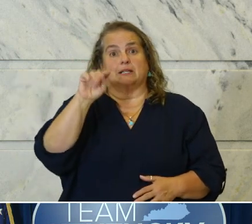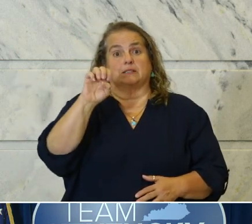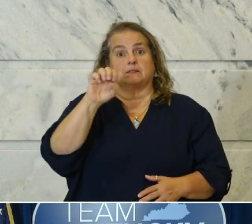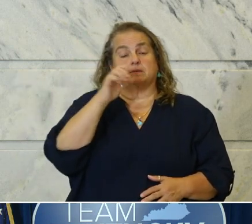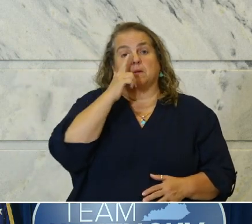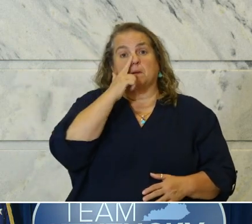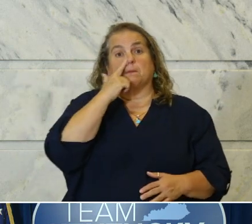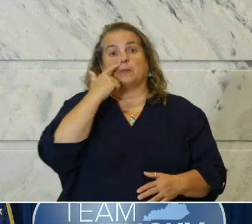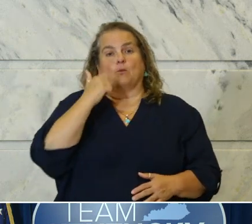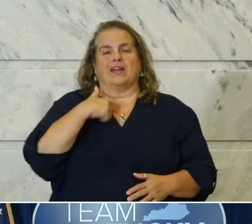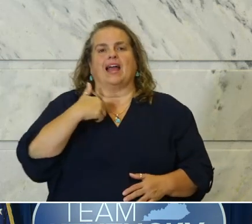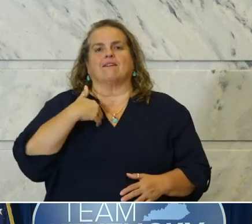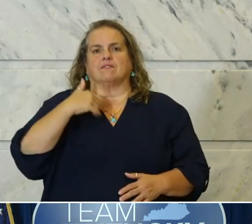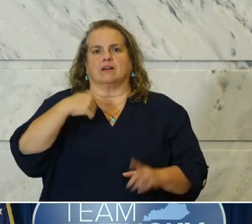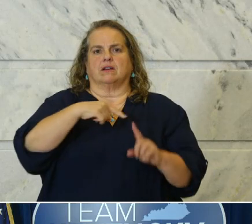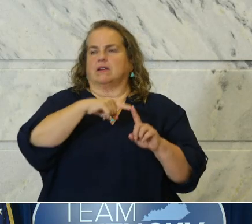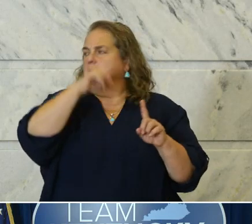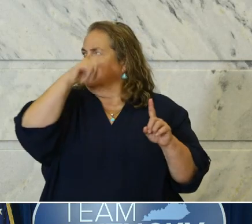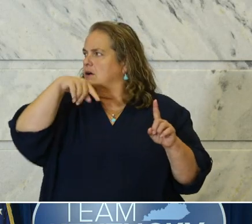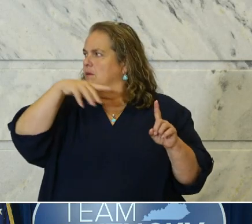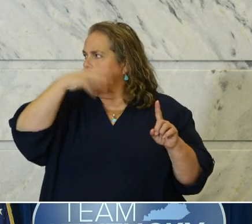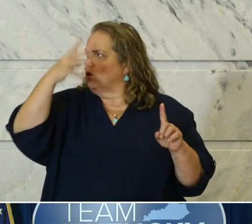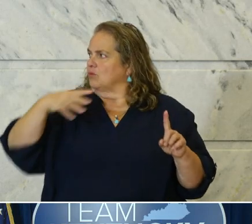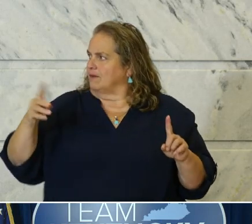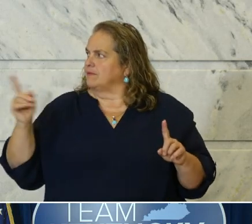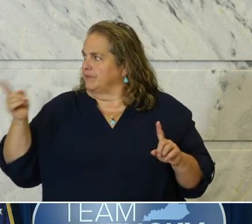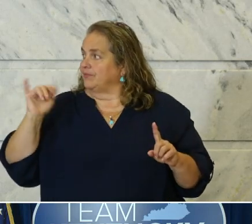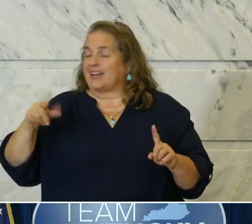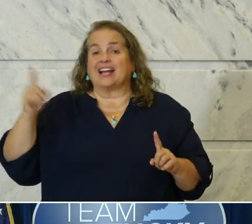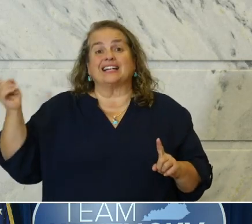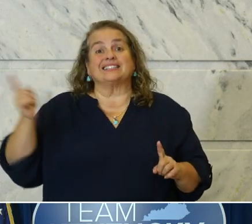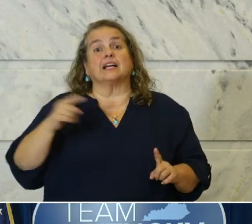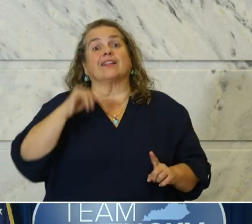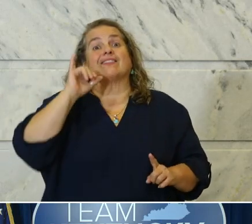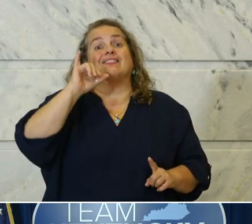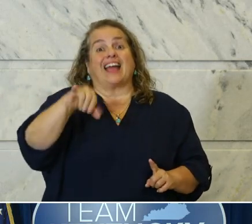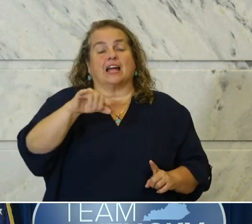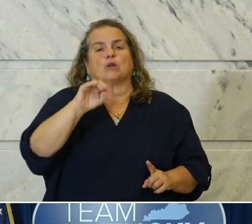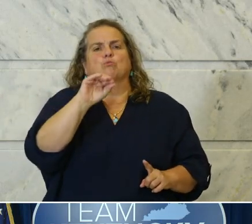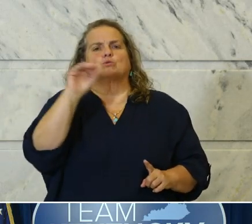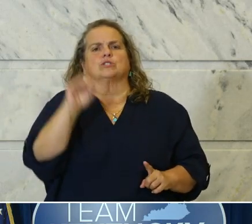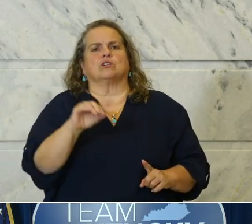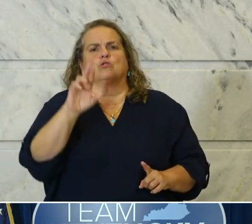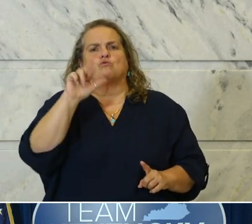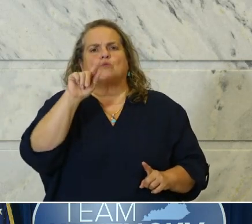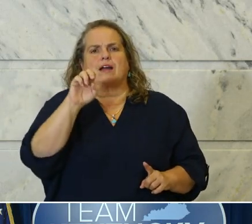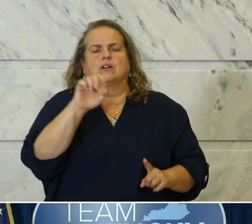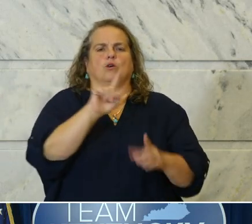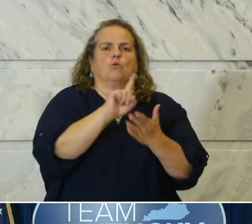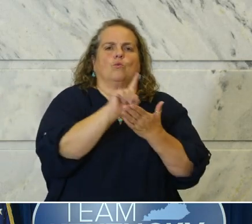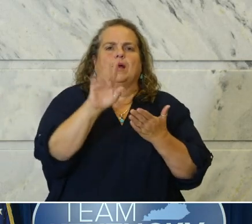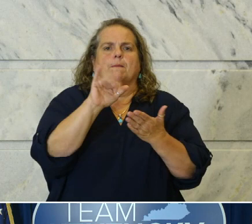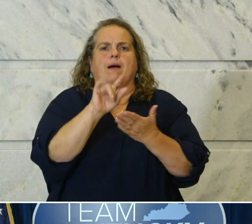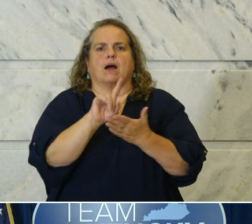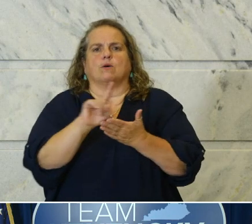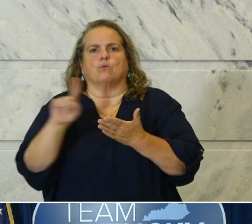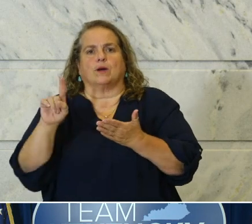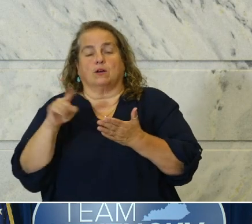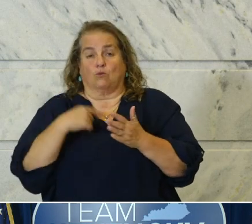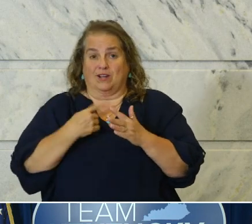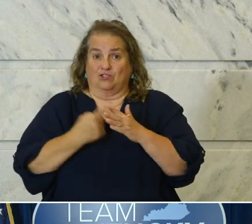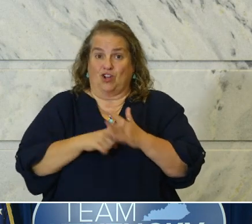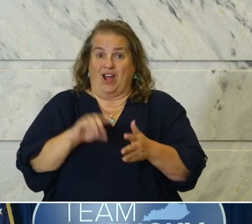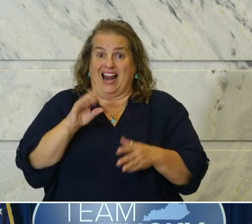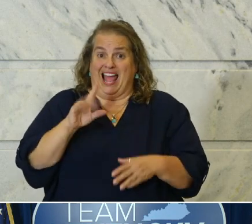We have a bar graph for that as opposed to the line graph. There you go. So this is the positivity rate week by week. So when we start out, we